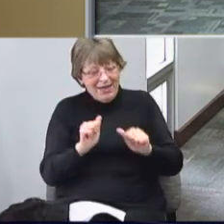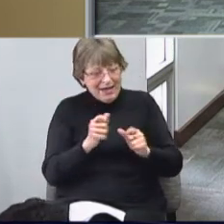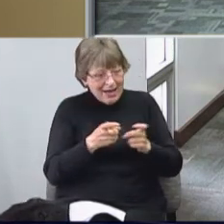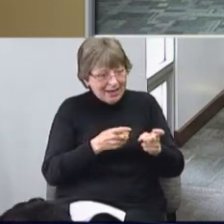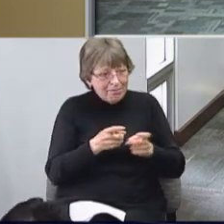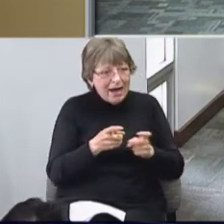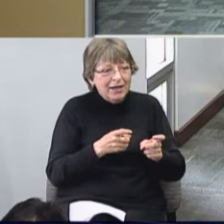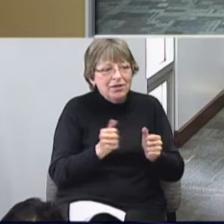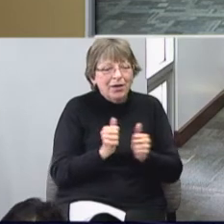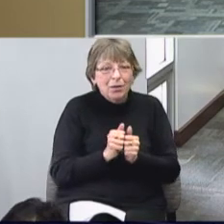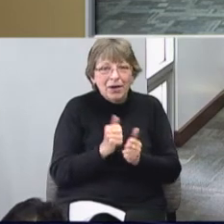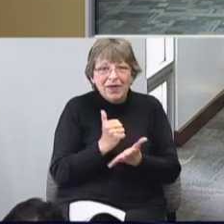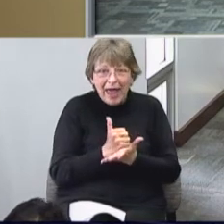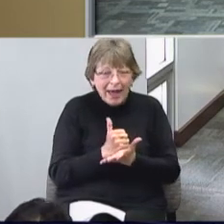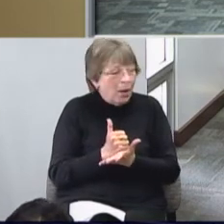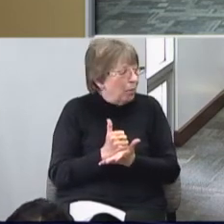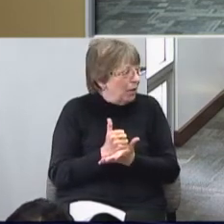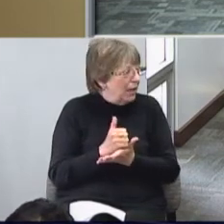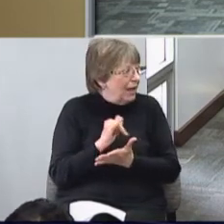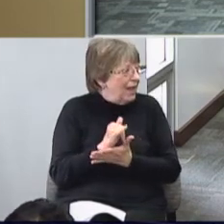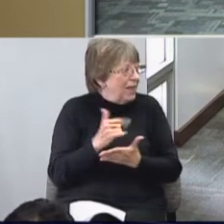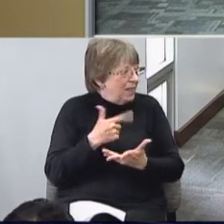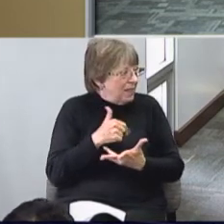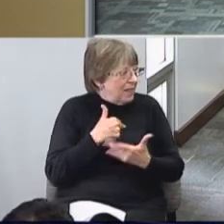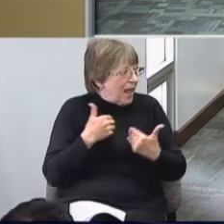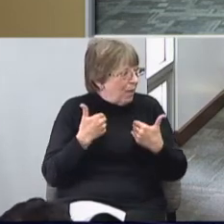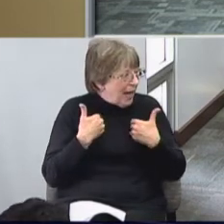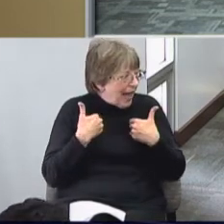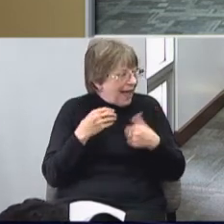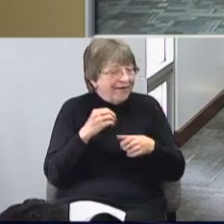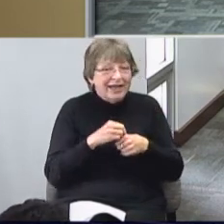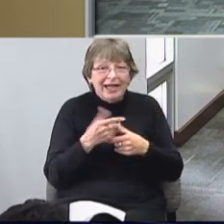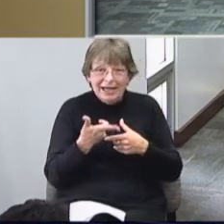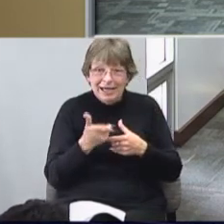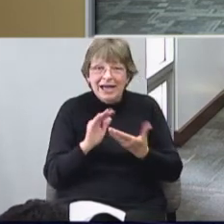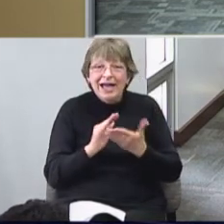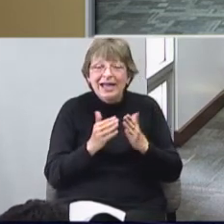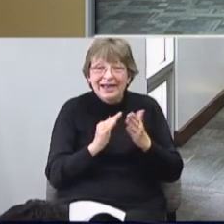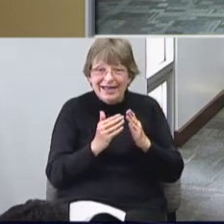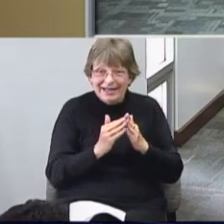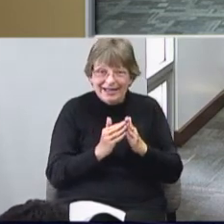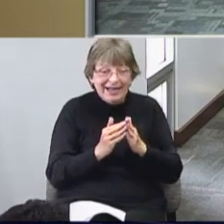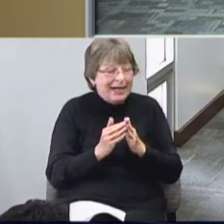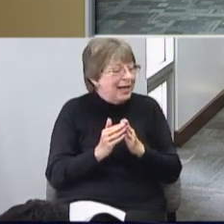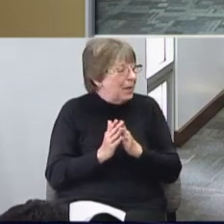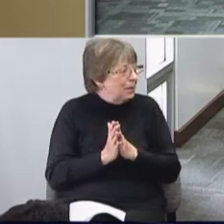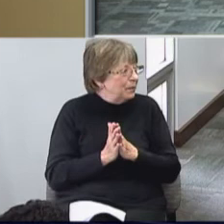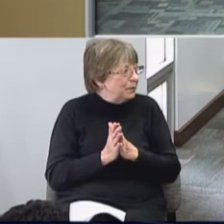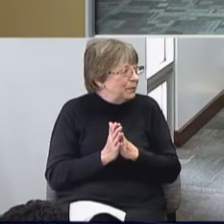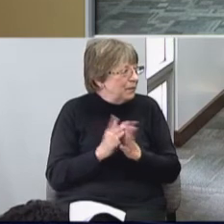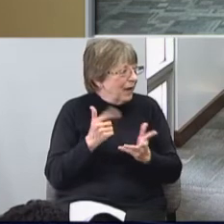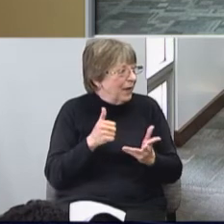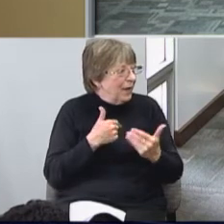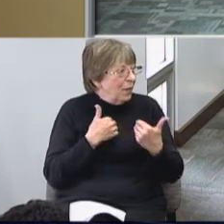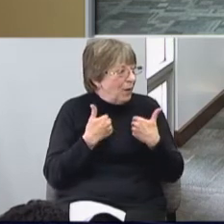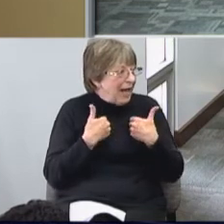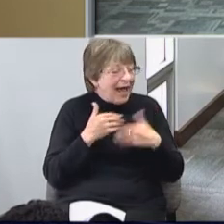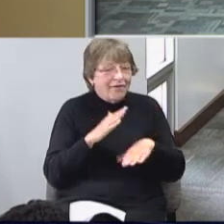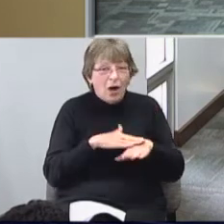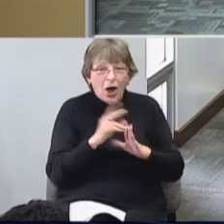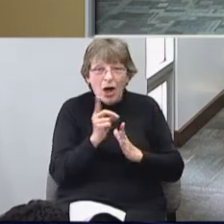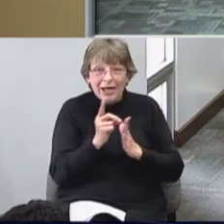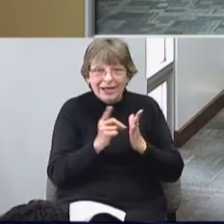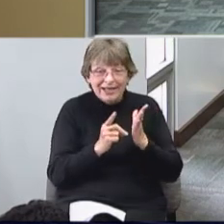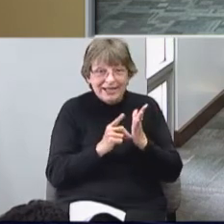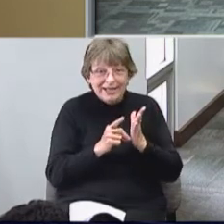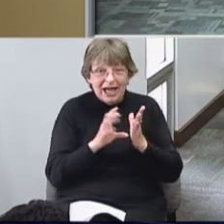with the help that we have in this organization. We have on the design council, again,